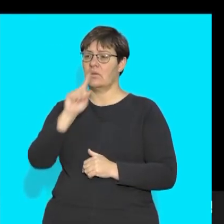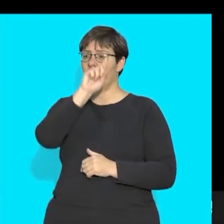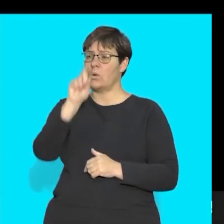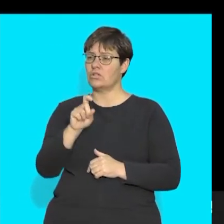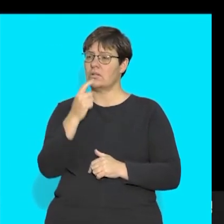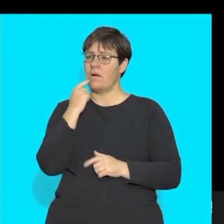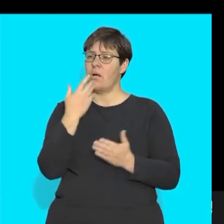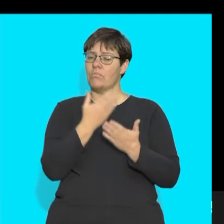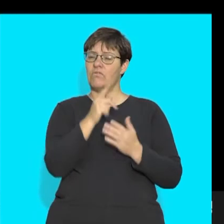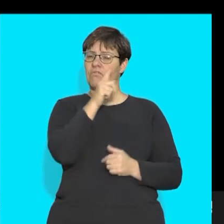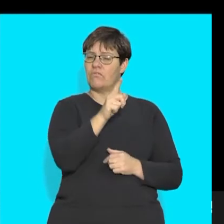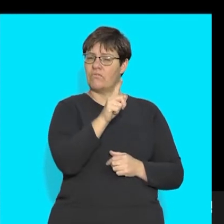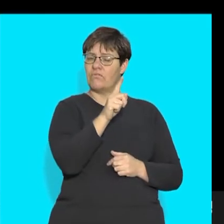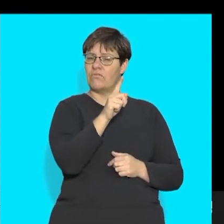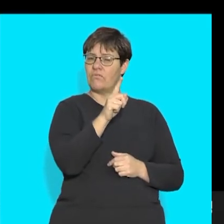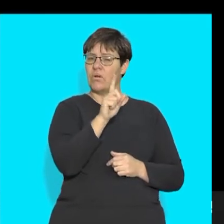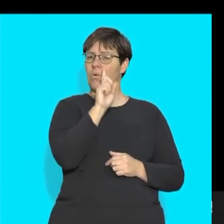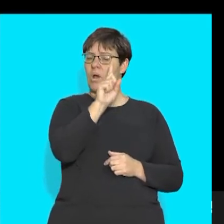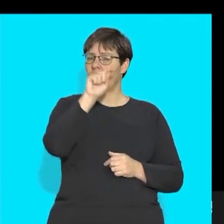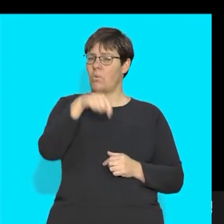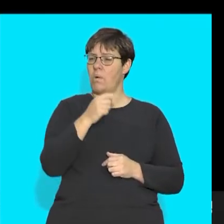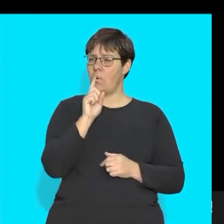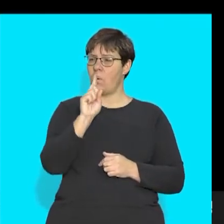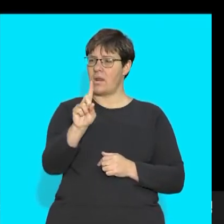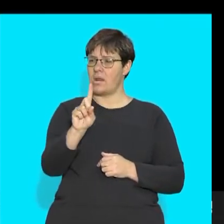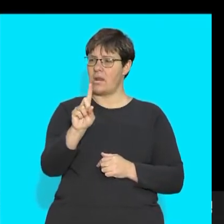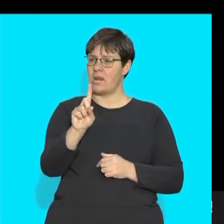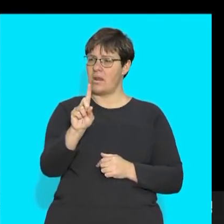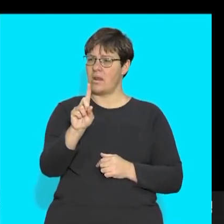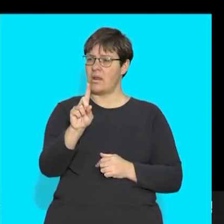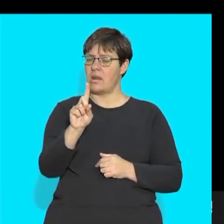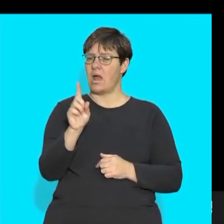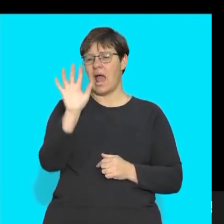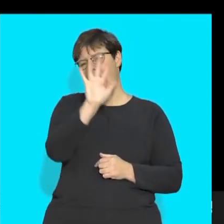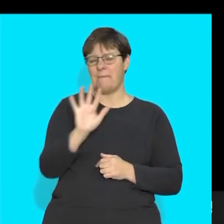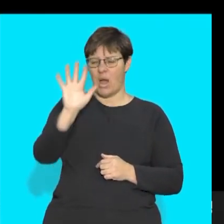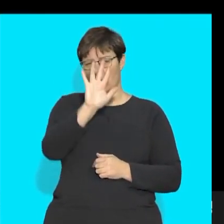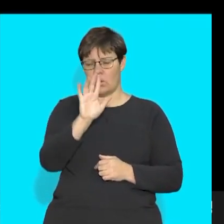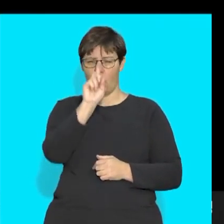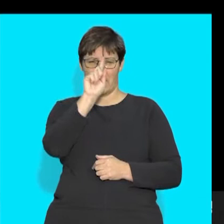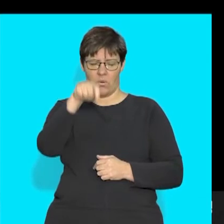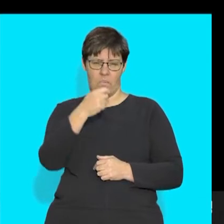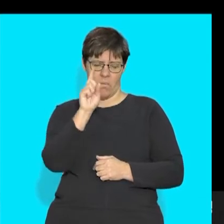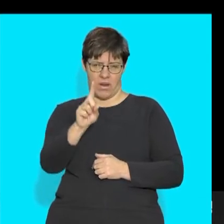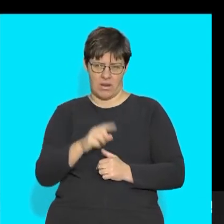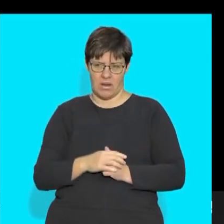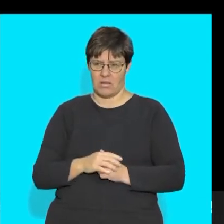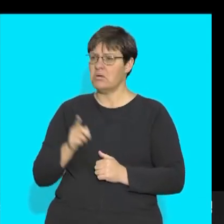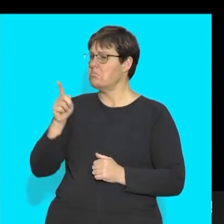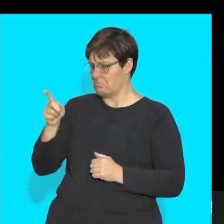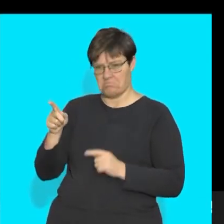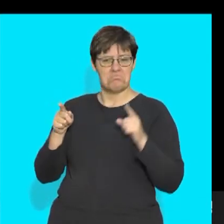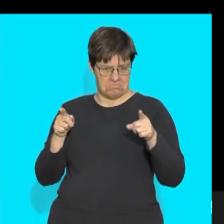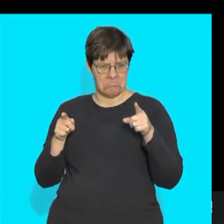to prove that it's 1,1 or thereabouts. They said about 1,1. That's